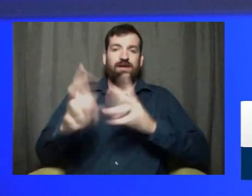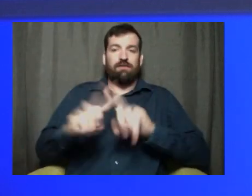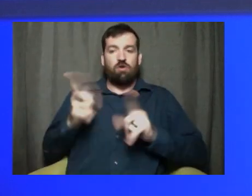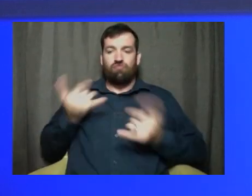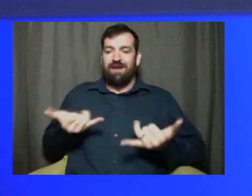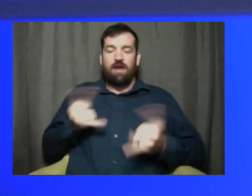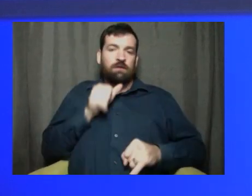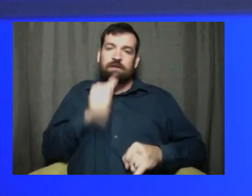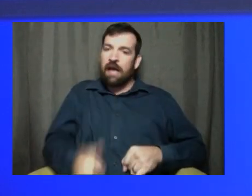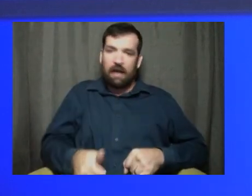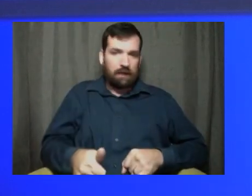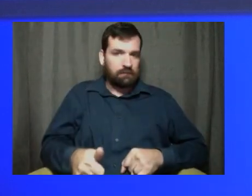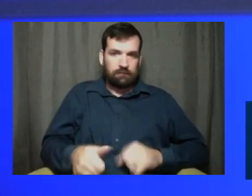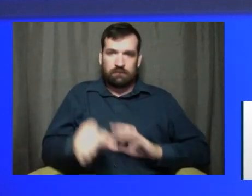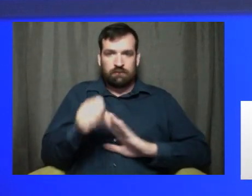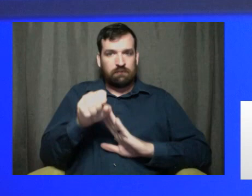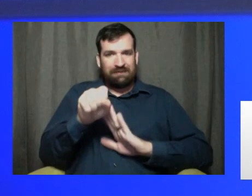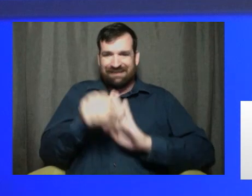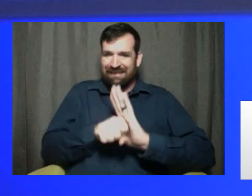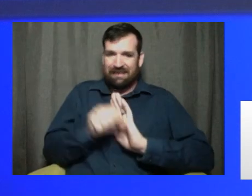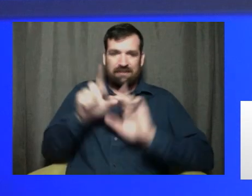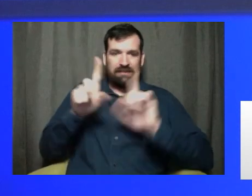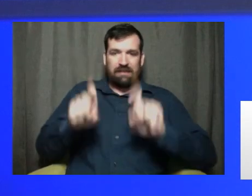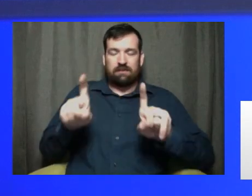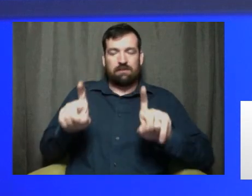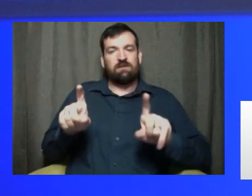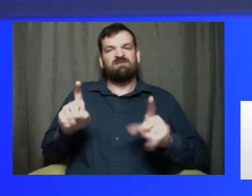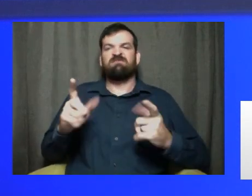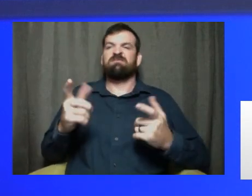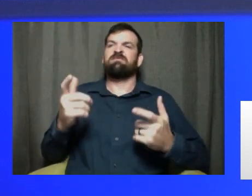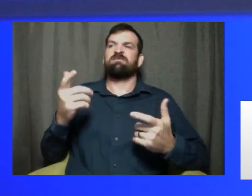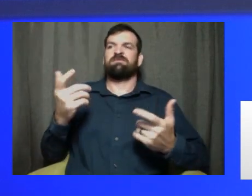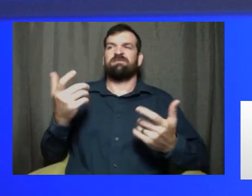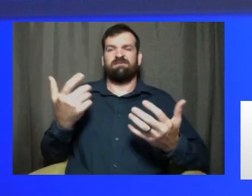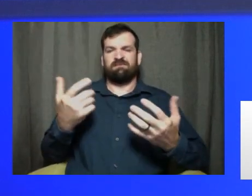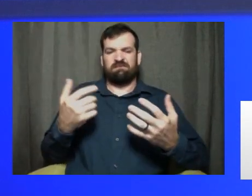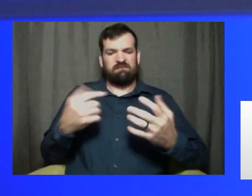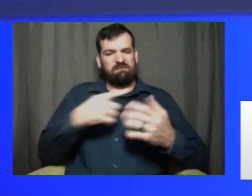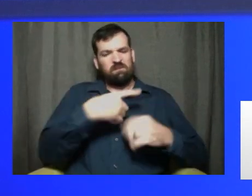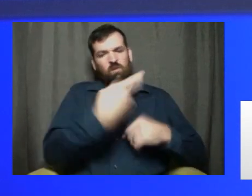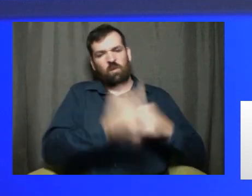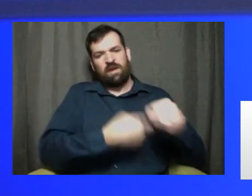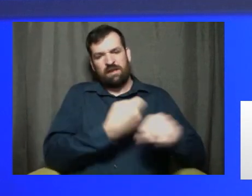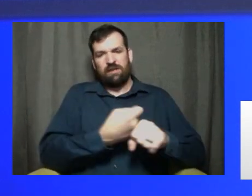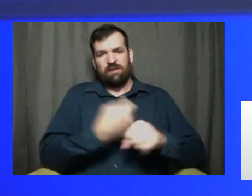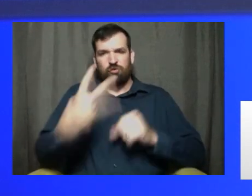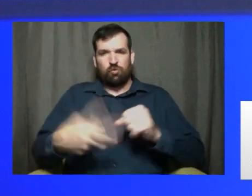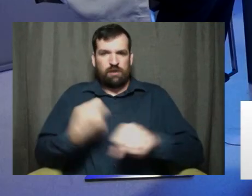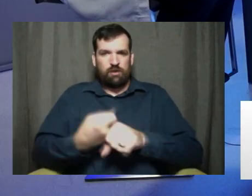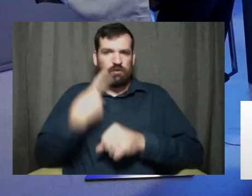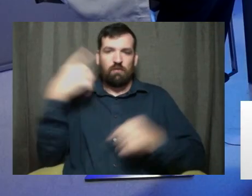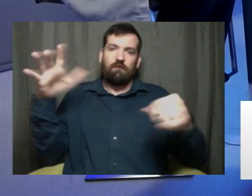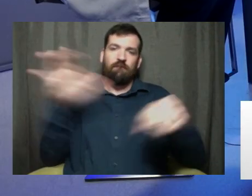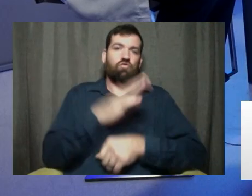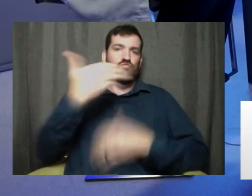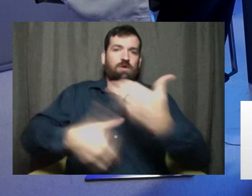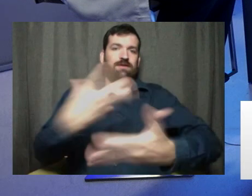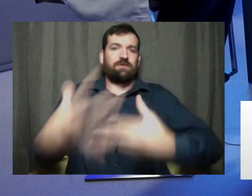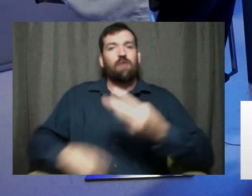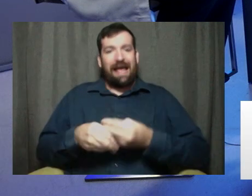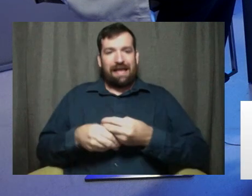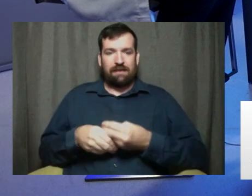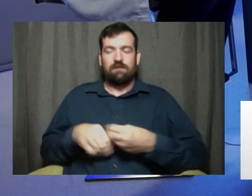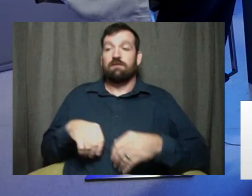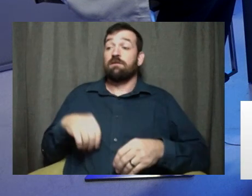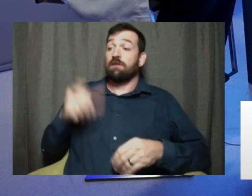at the state level. So we're in the process of doing that, and it takes anywhere from a year or two typically to go through the whole process. Can parents